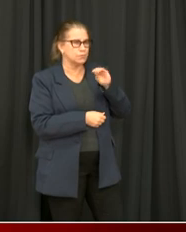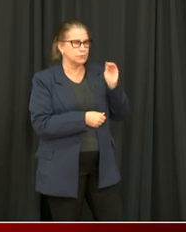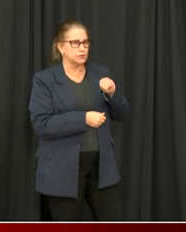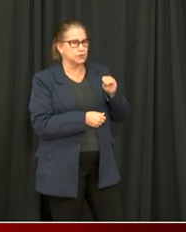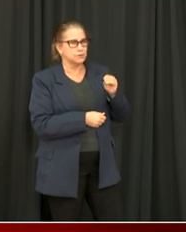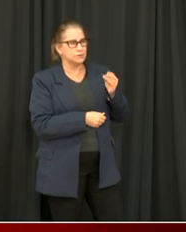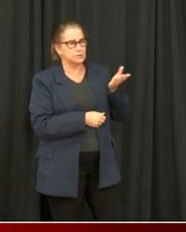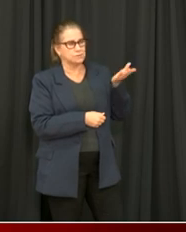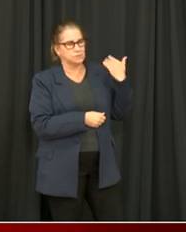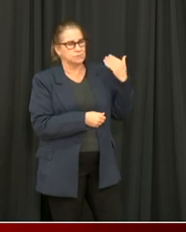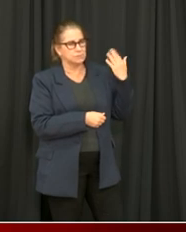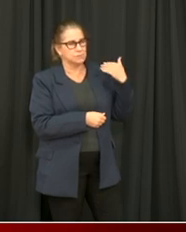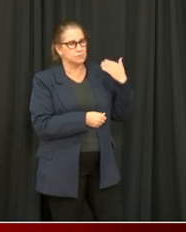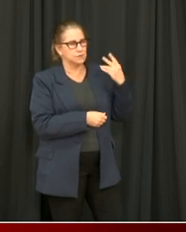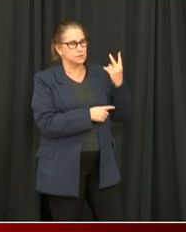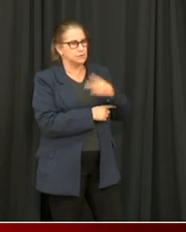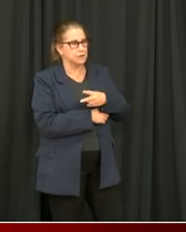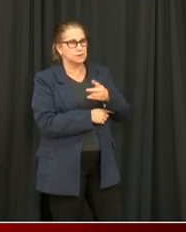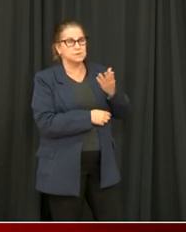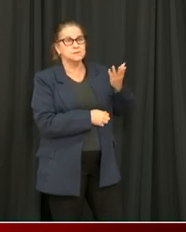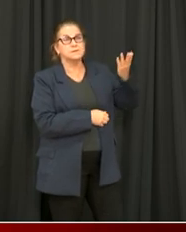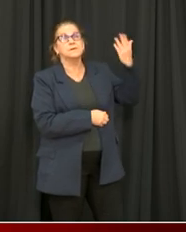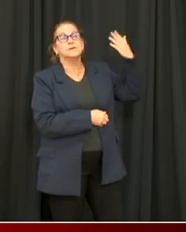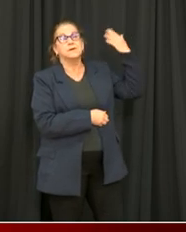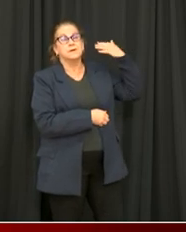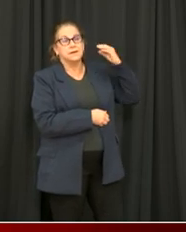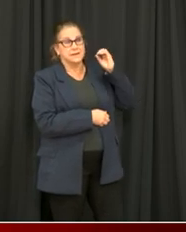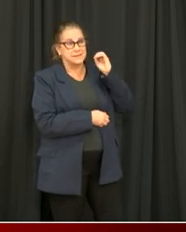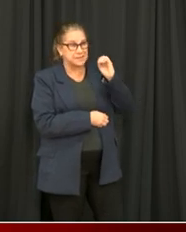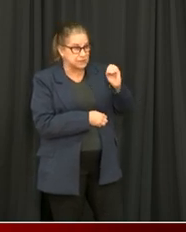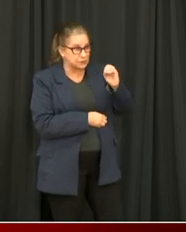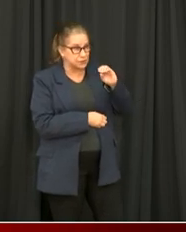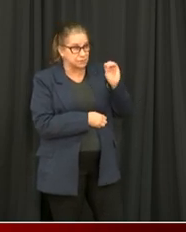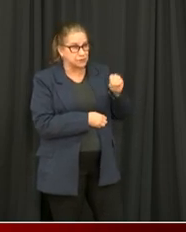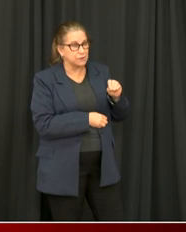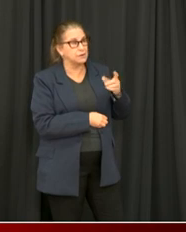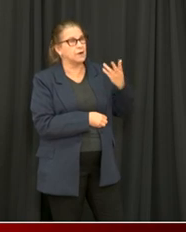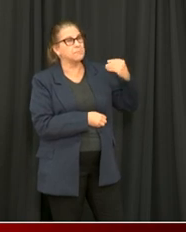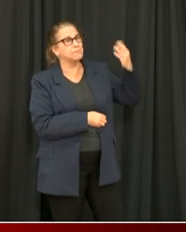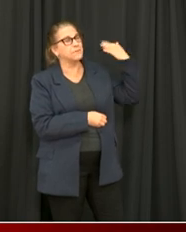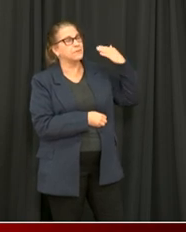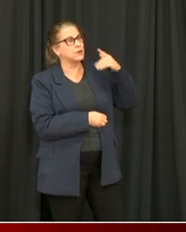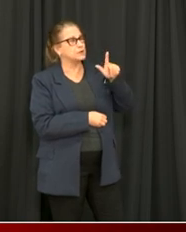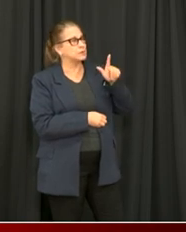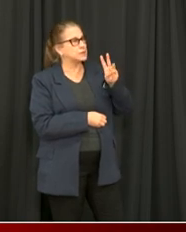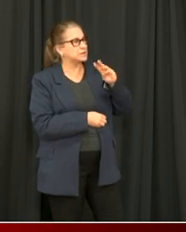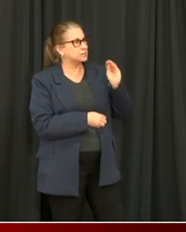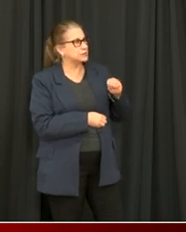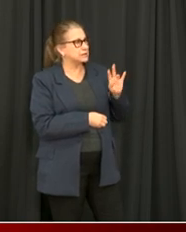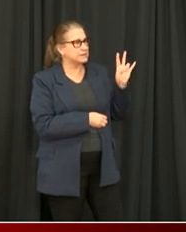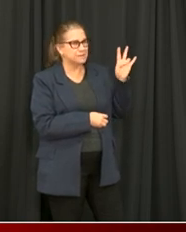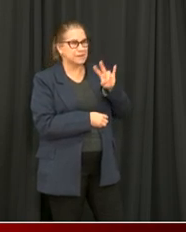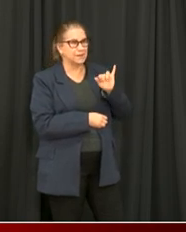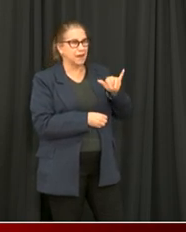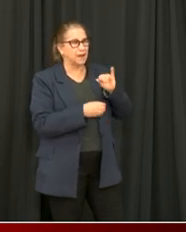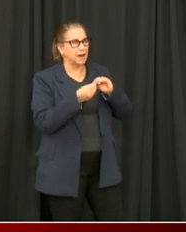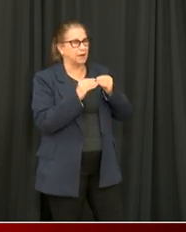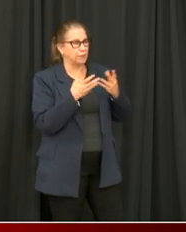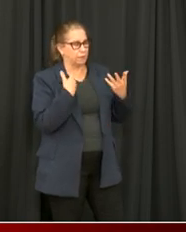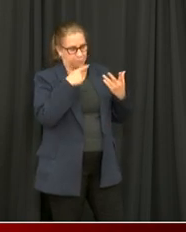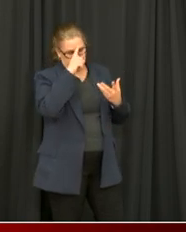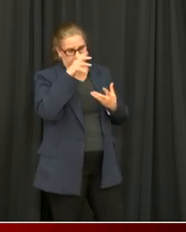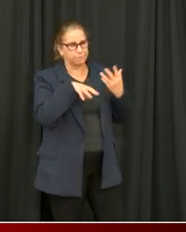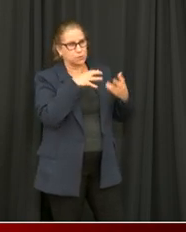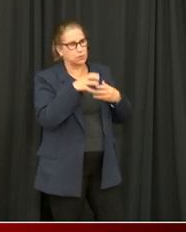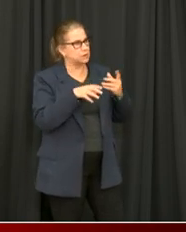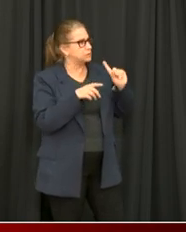5 days before that, that would be 26% 7-day average right there. Where did this number come from? Do you want to do we have